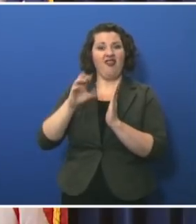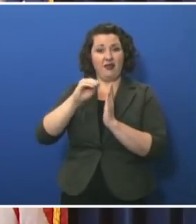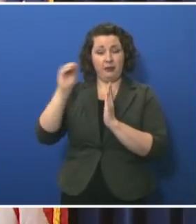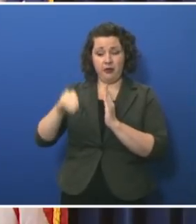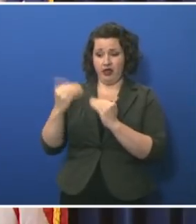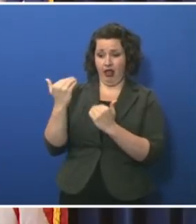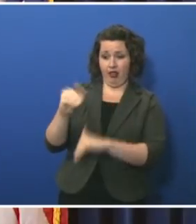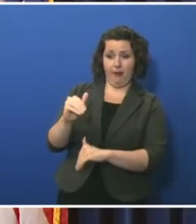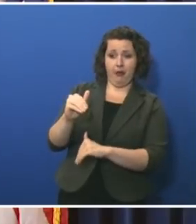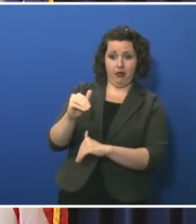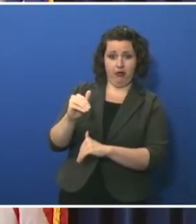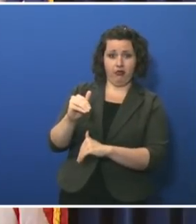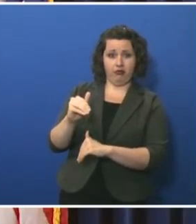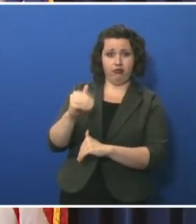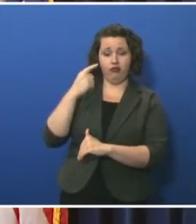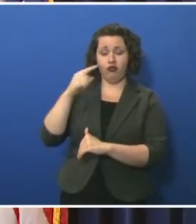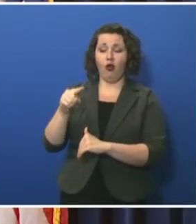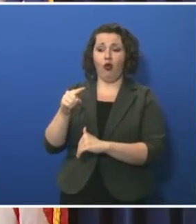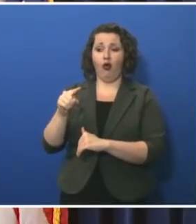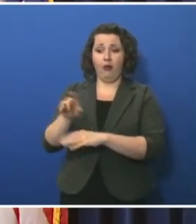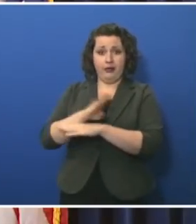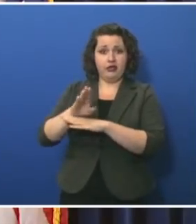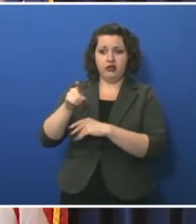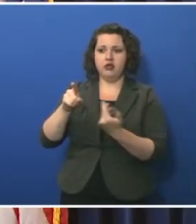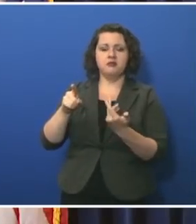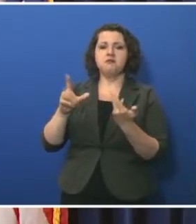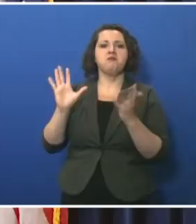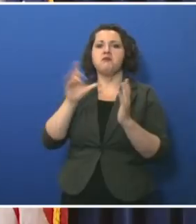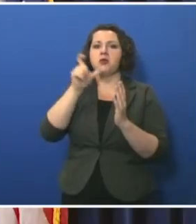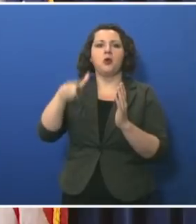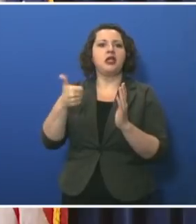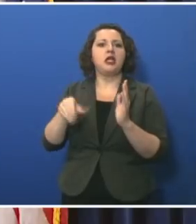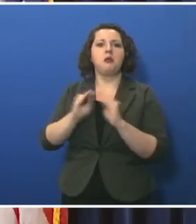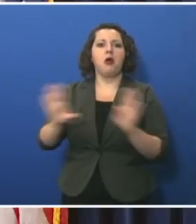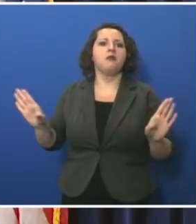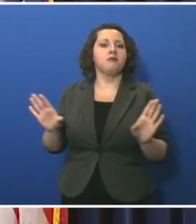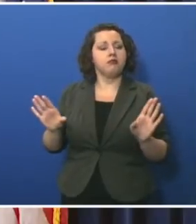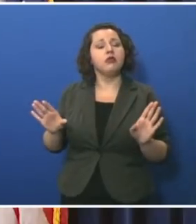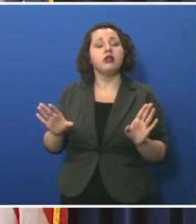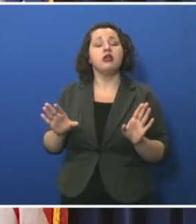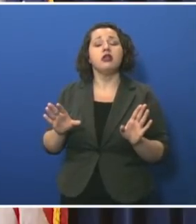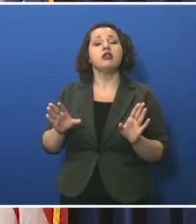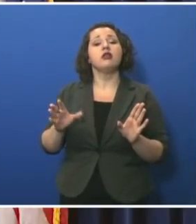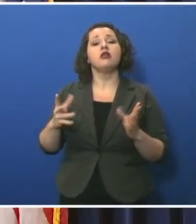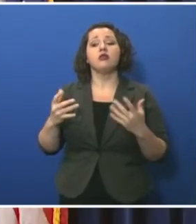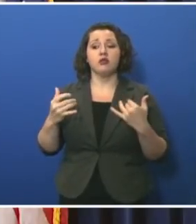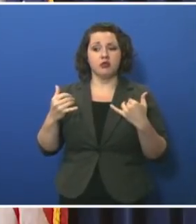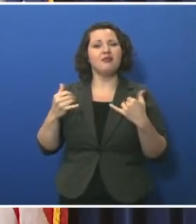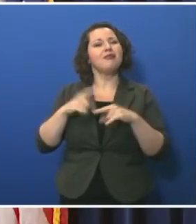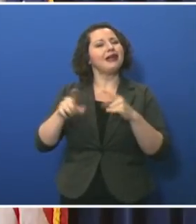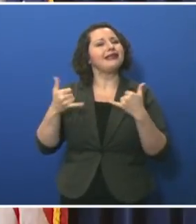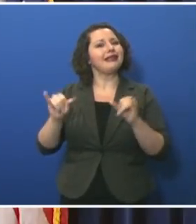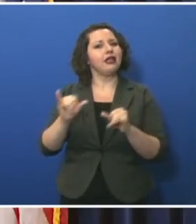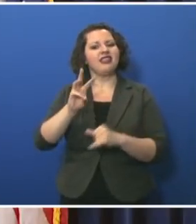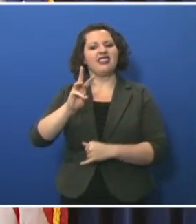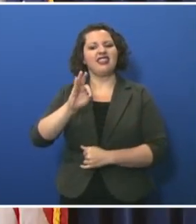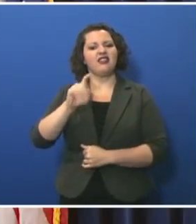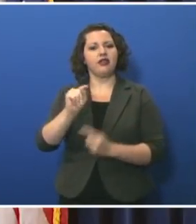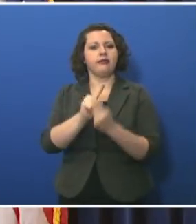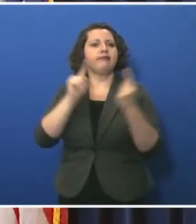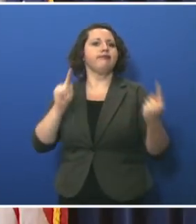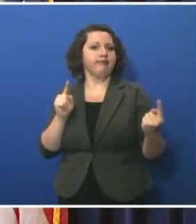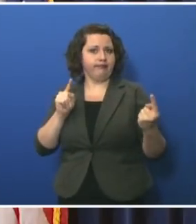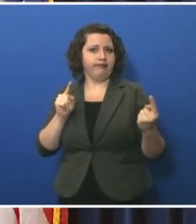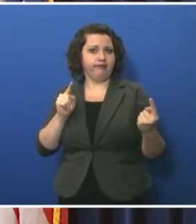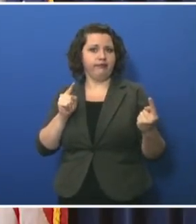in place for businesses will be lifted, while retaining the requirements of 6 feet social distancing